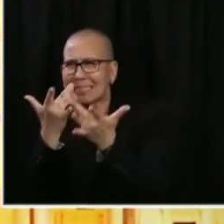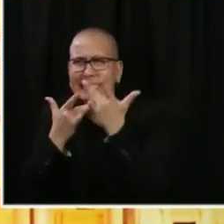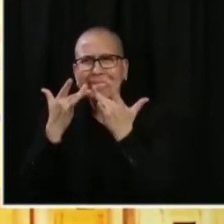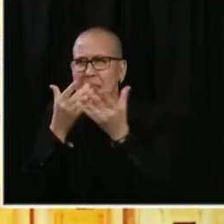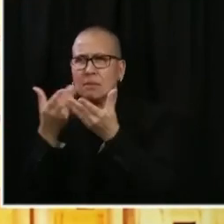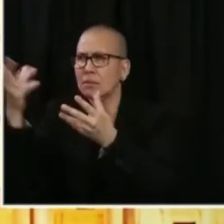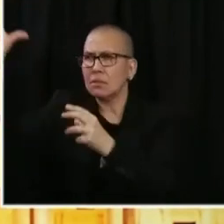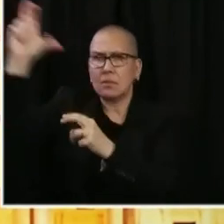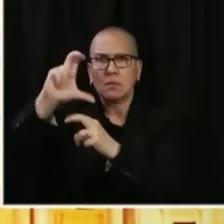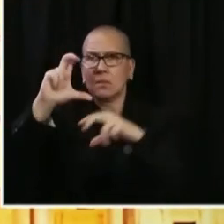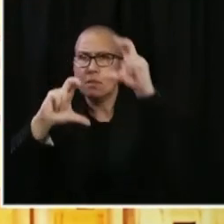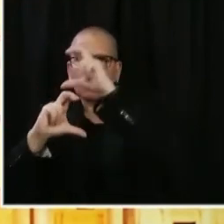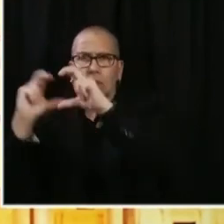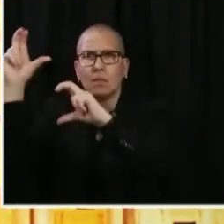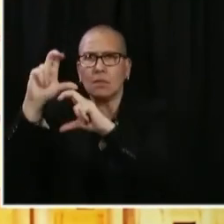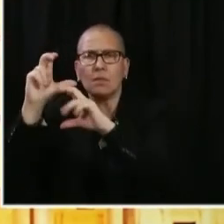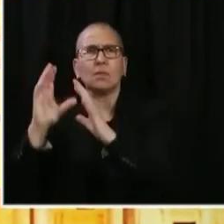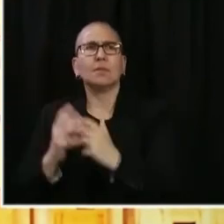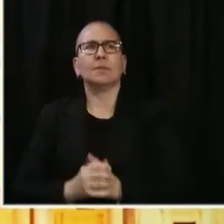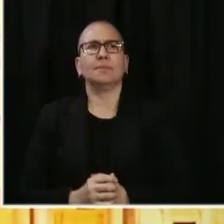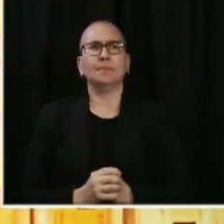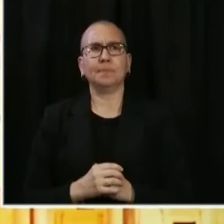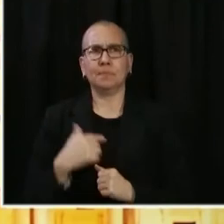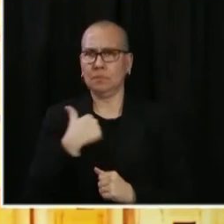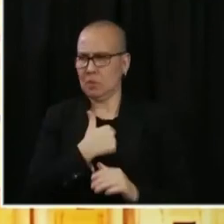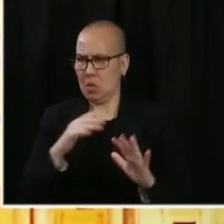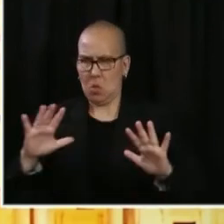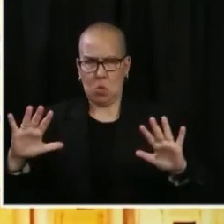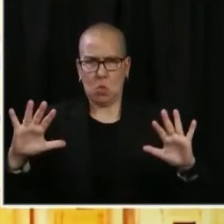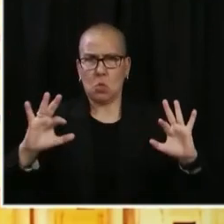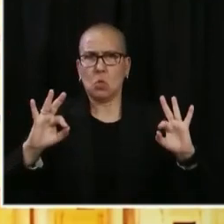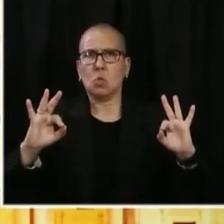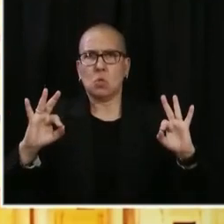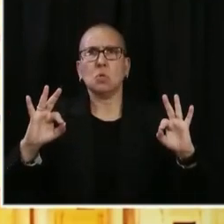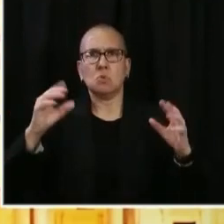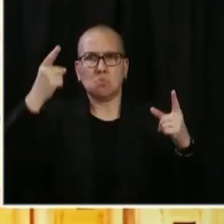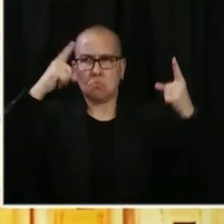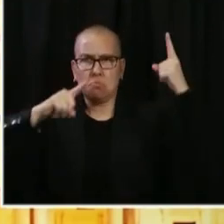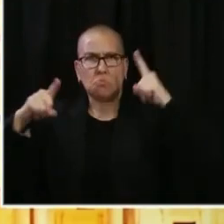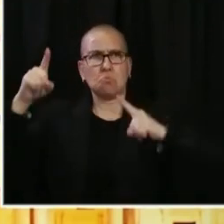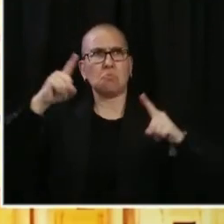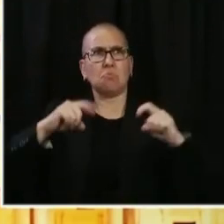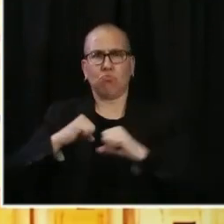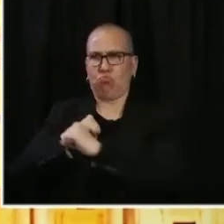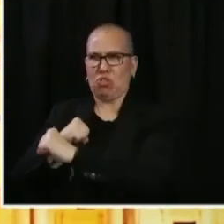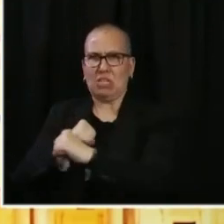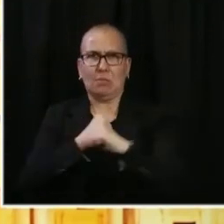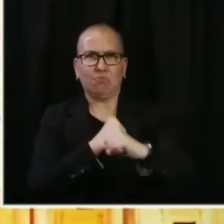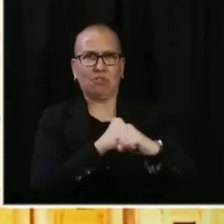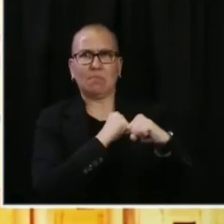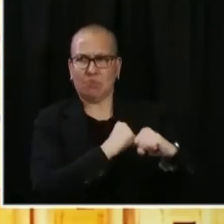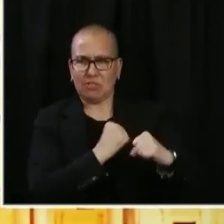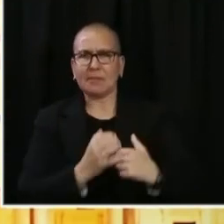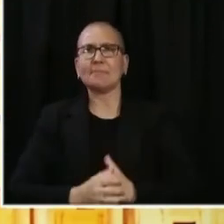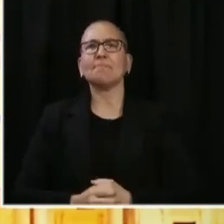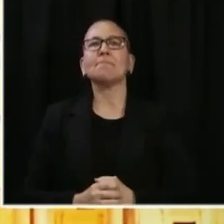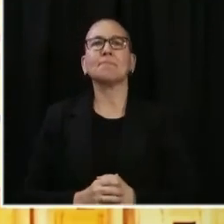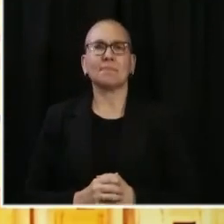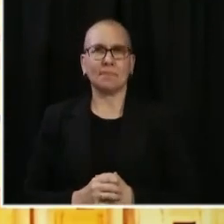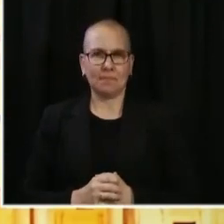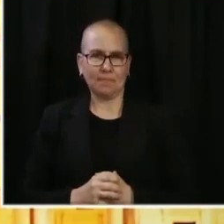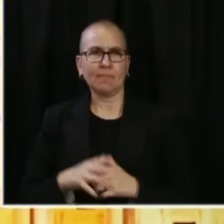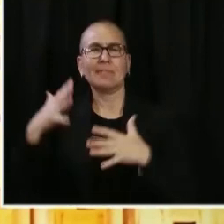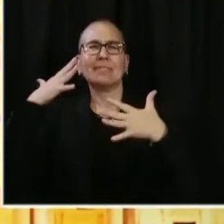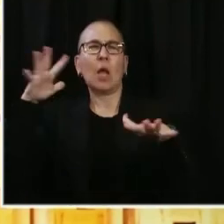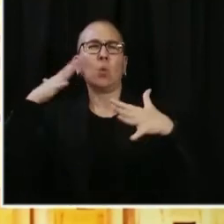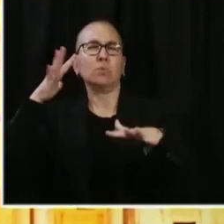for determining if and when we need to pull back. We're not flipping a switch and everything's going back to normal at once. We're slowly moving